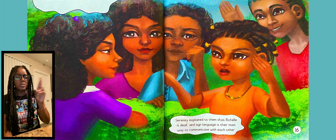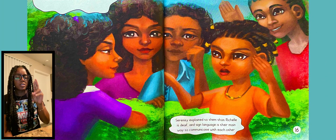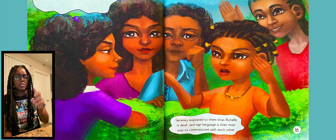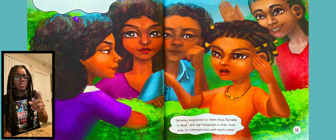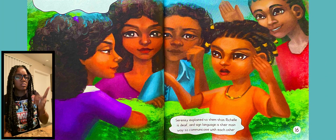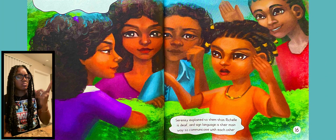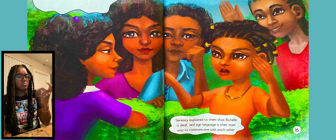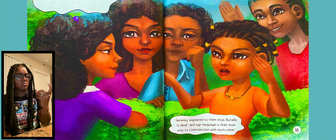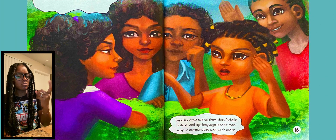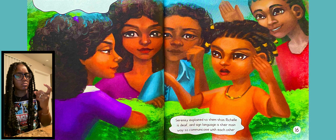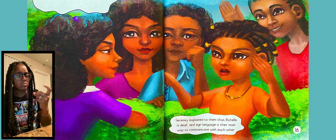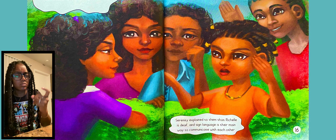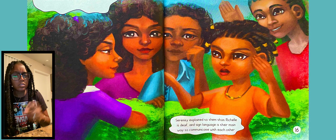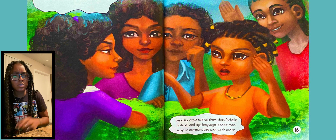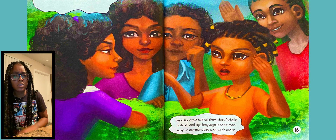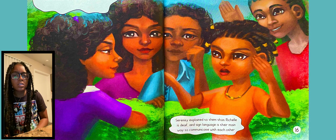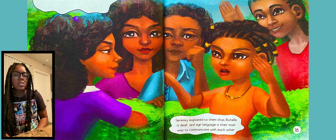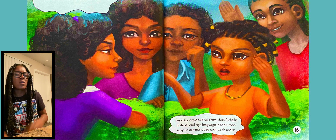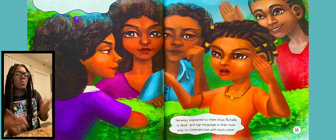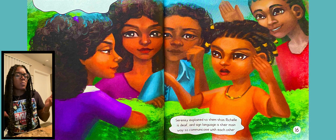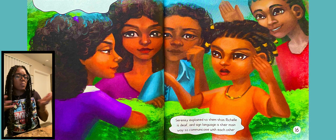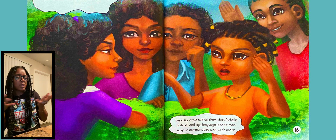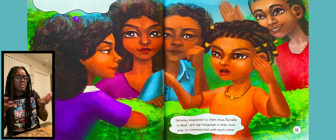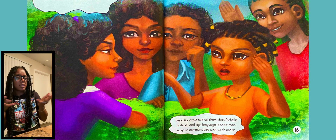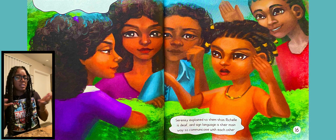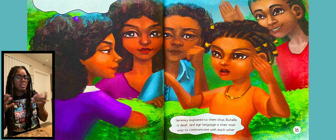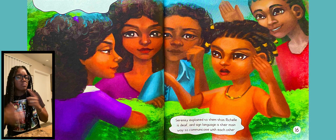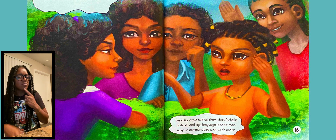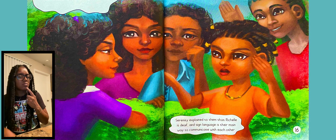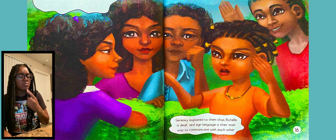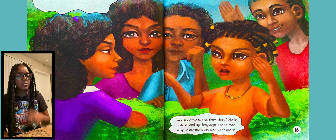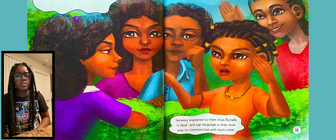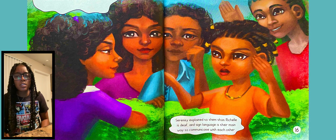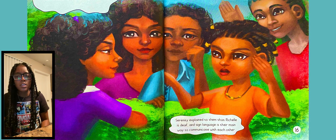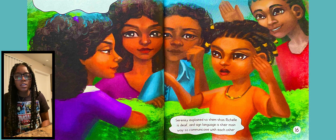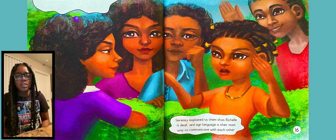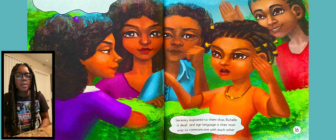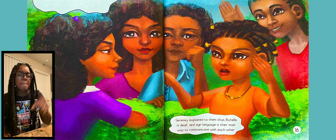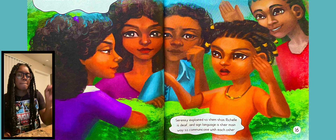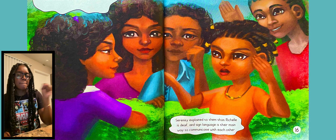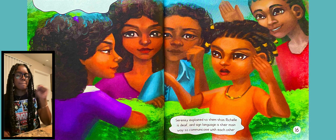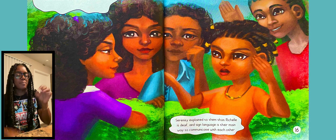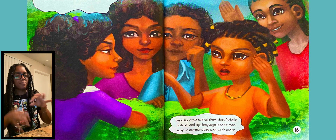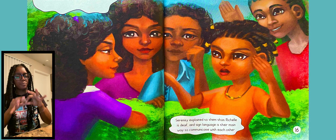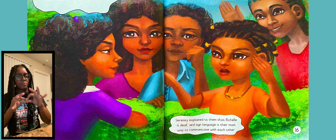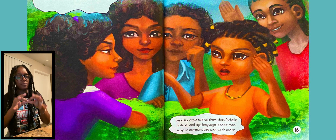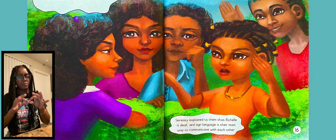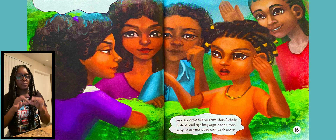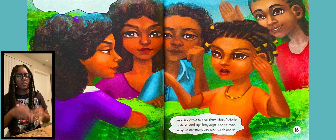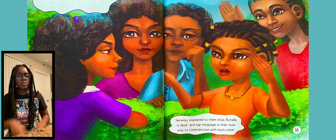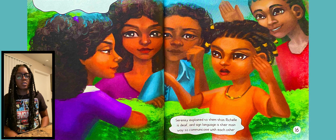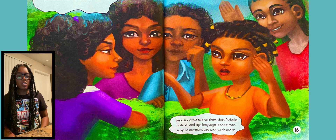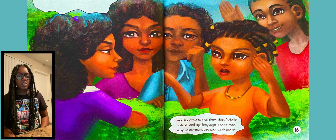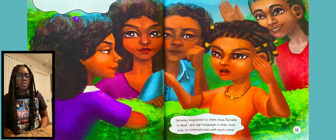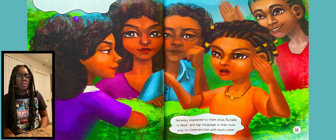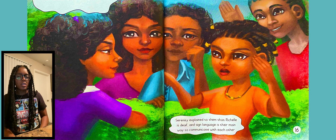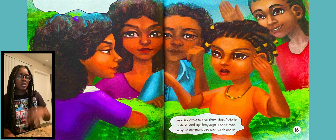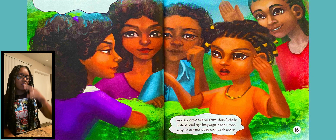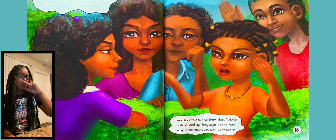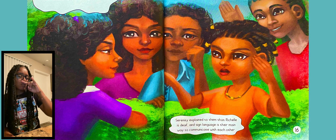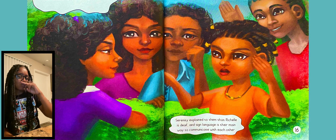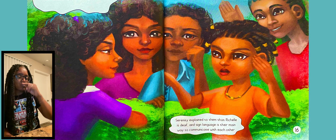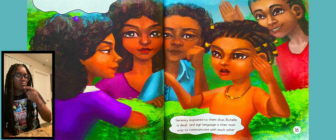Rochelle curiously asked, "What did they say?" Serenity interpreted to her what was being